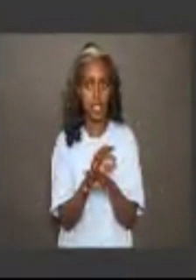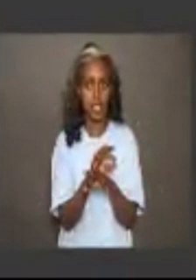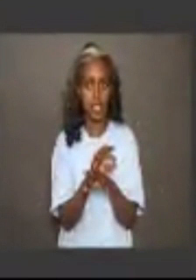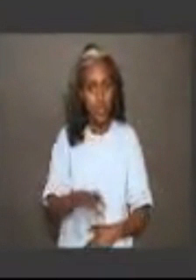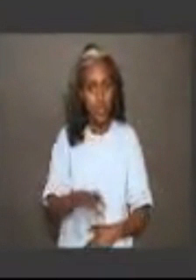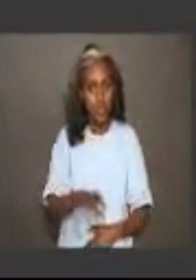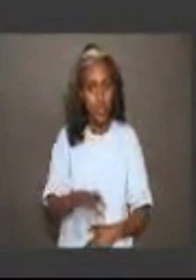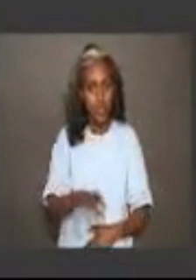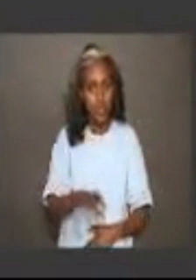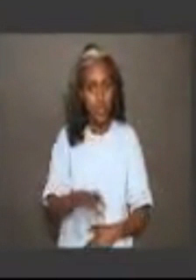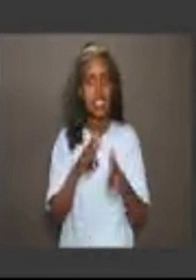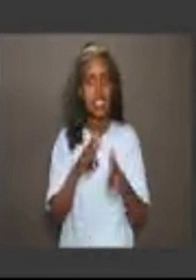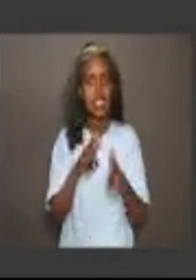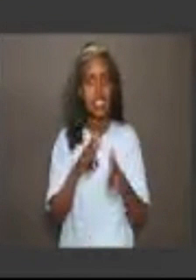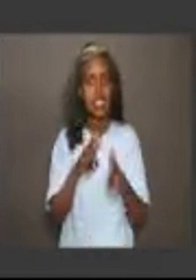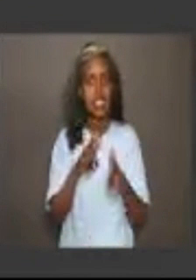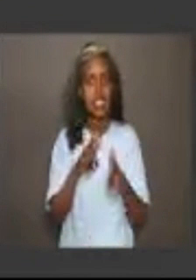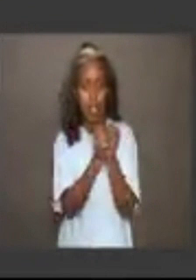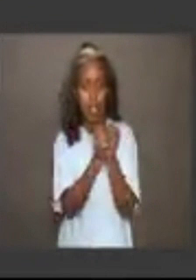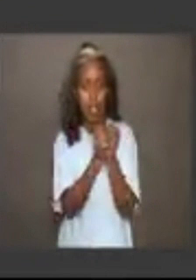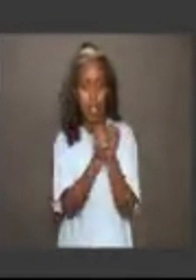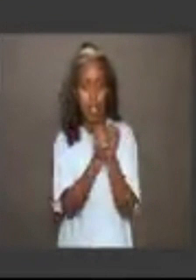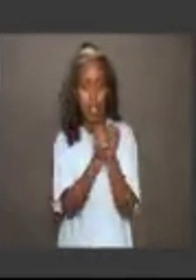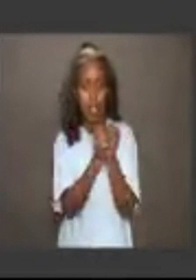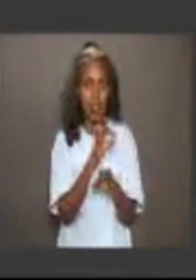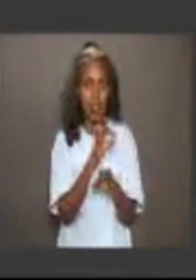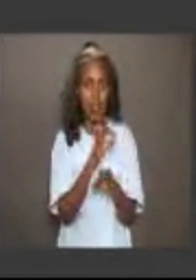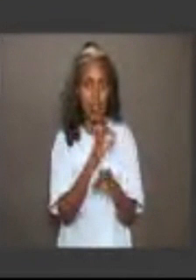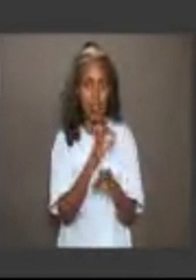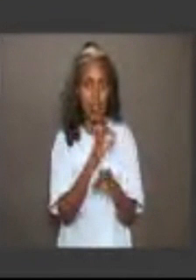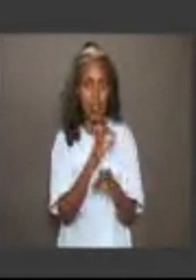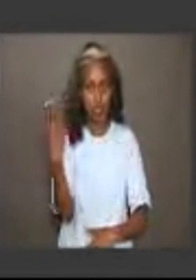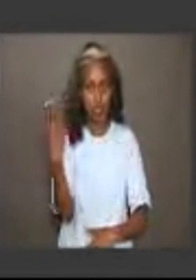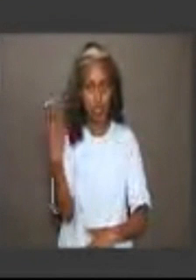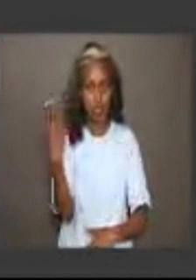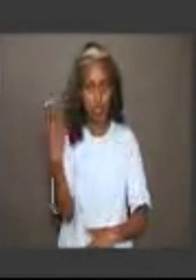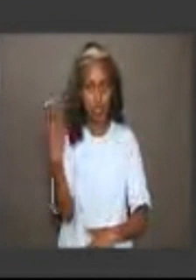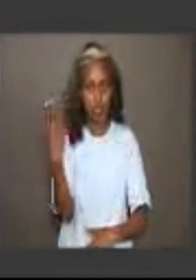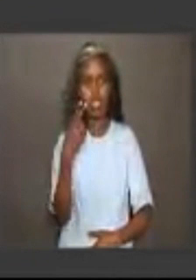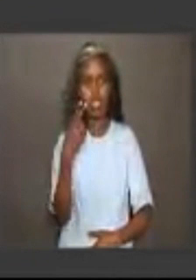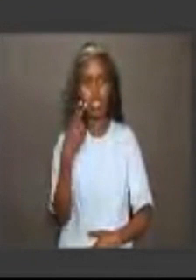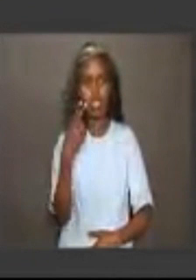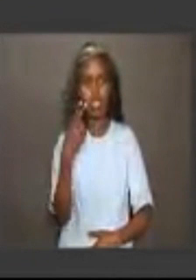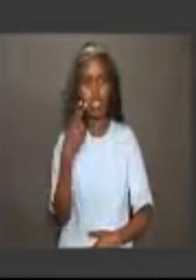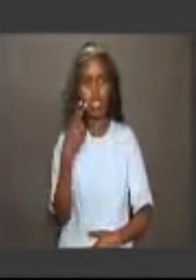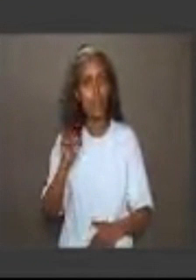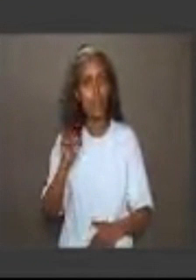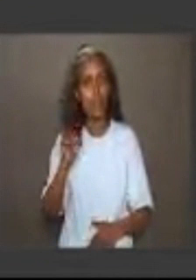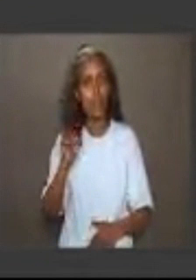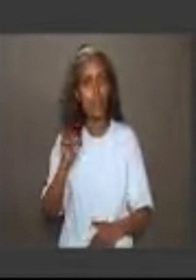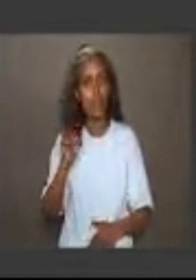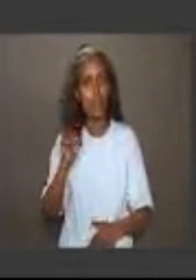greatest common factor is to use the prime factorization